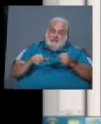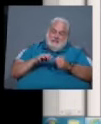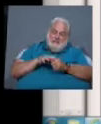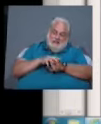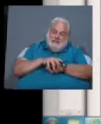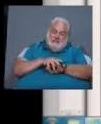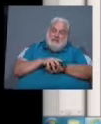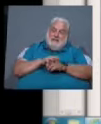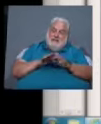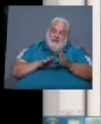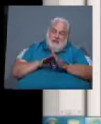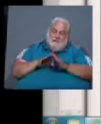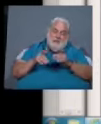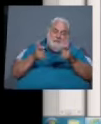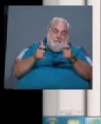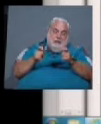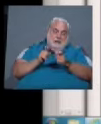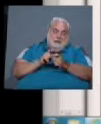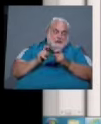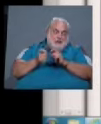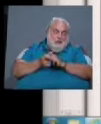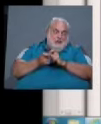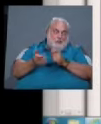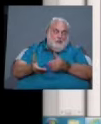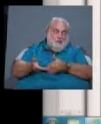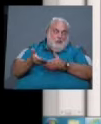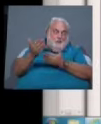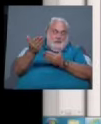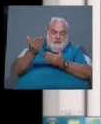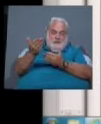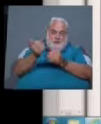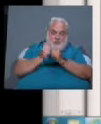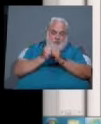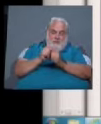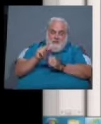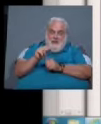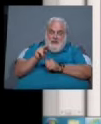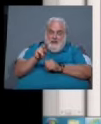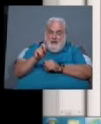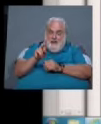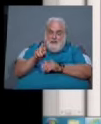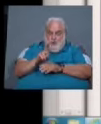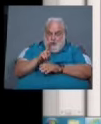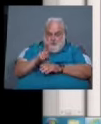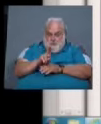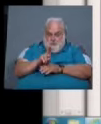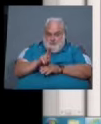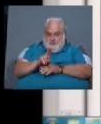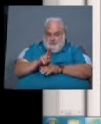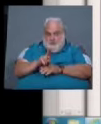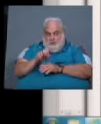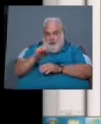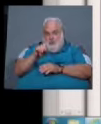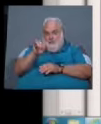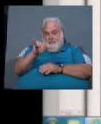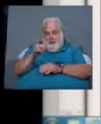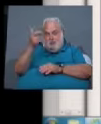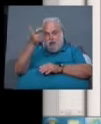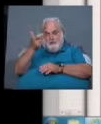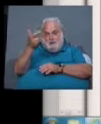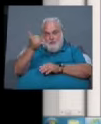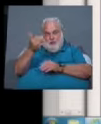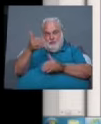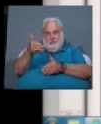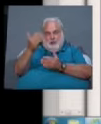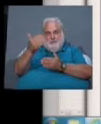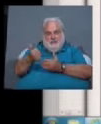development and quite a change from what's recommended with the land use plan. So that's why we've recommended